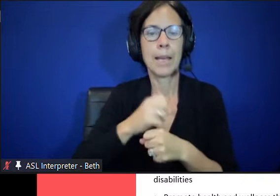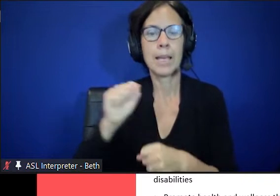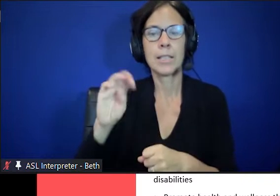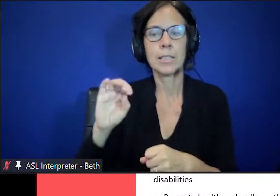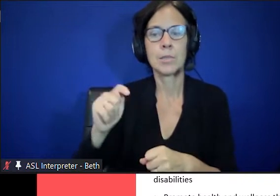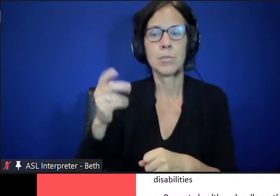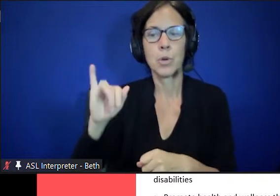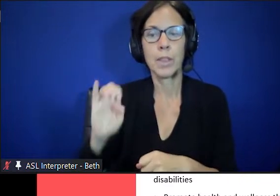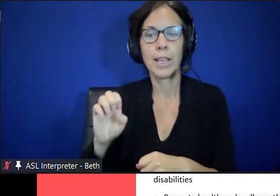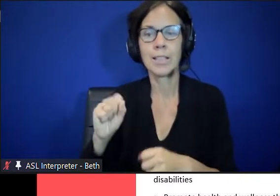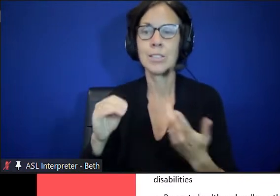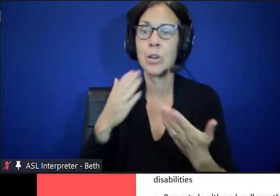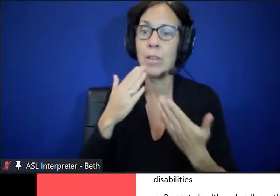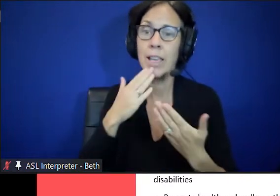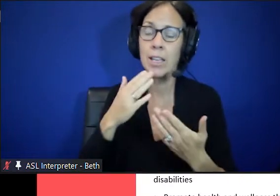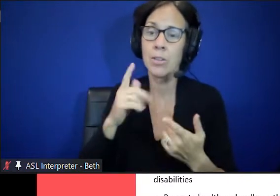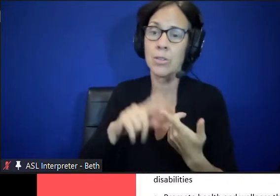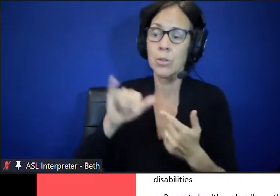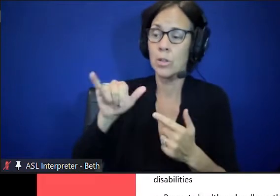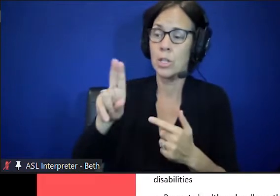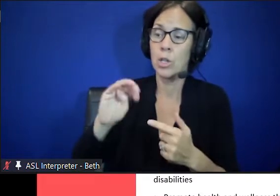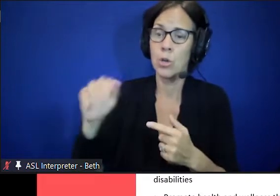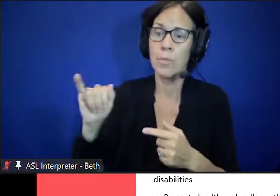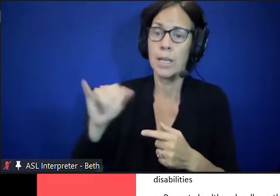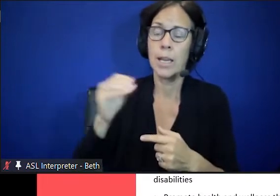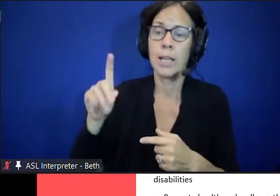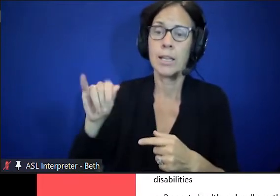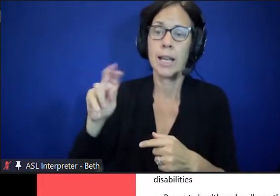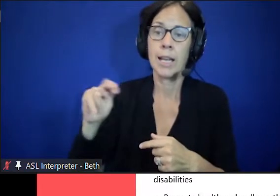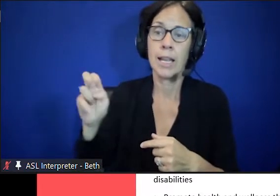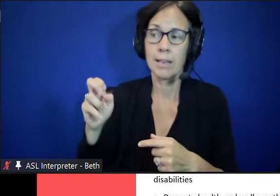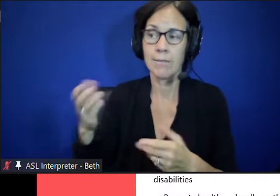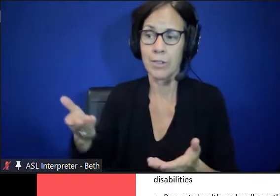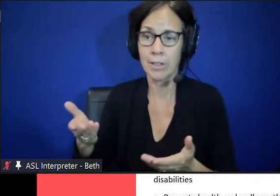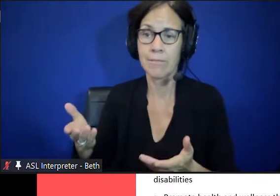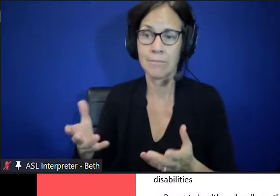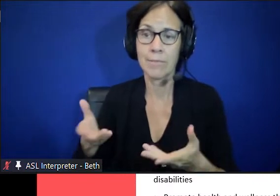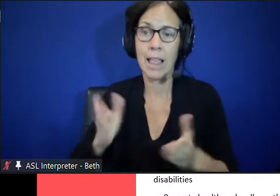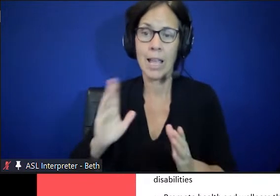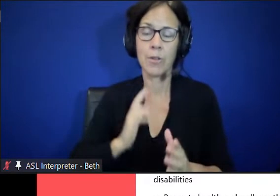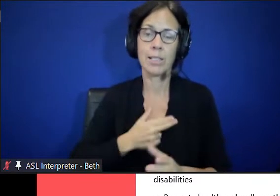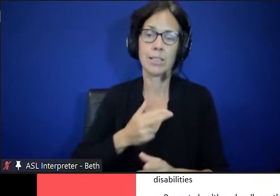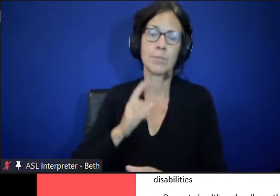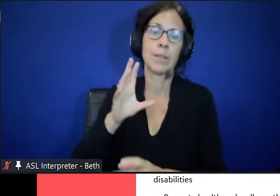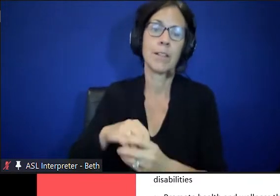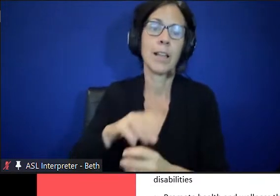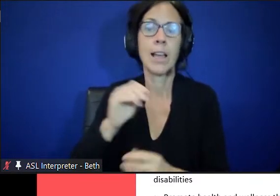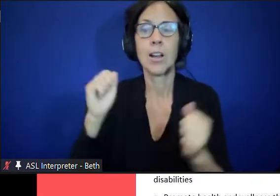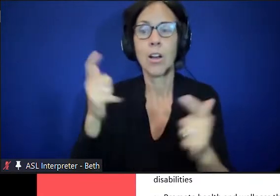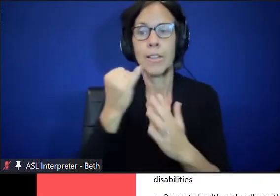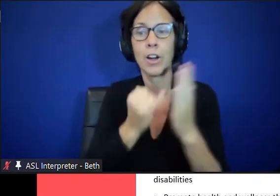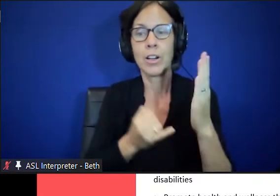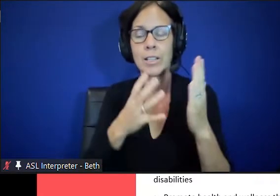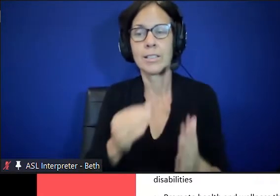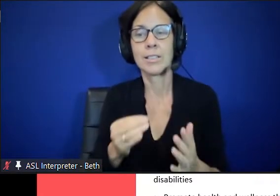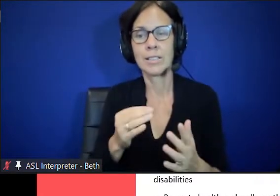So thank you so much to Yumi and Diane for having us and having all of the artists and artworks and sharing this experience